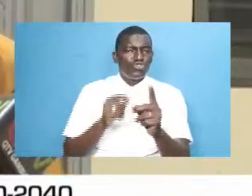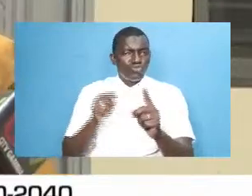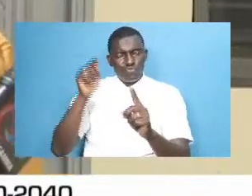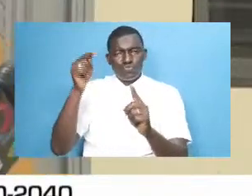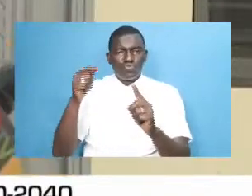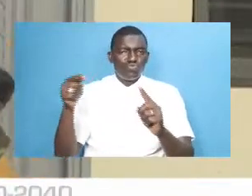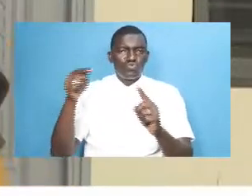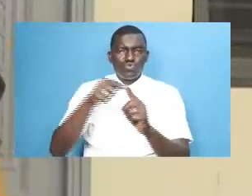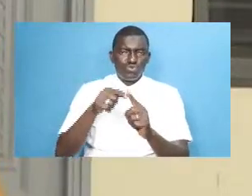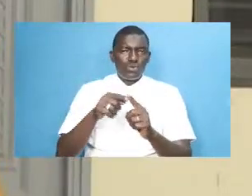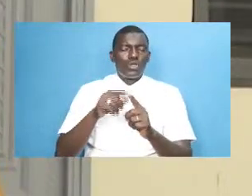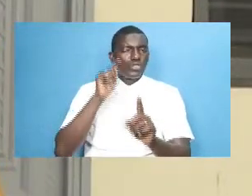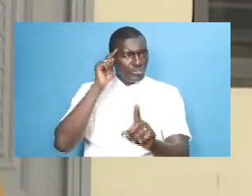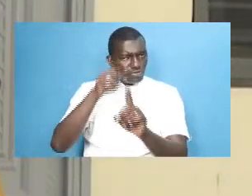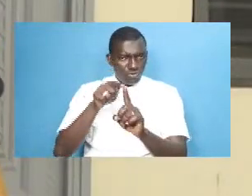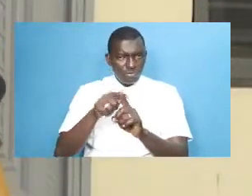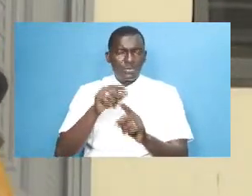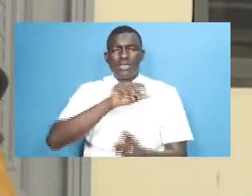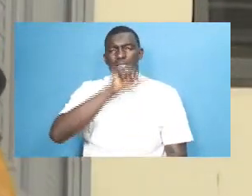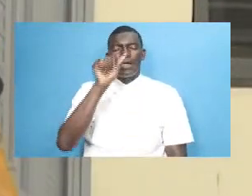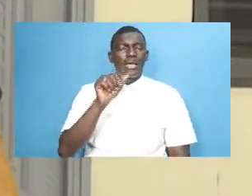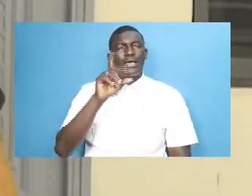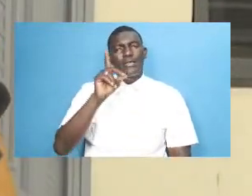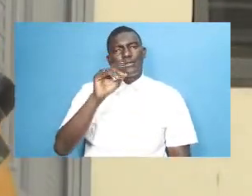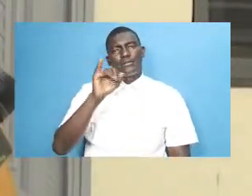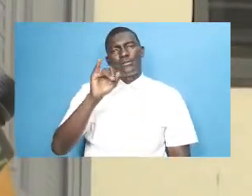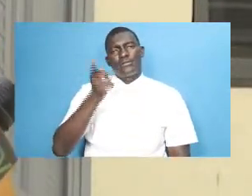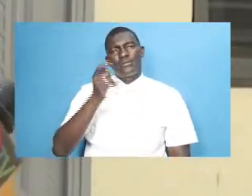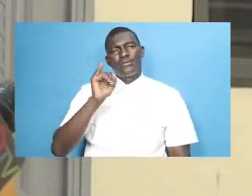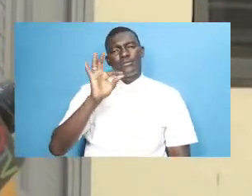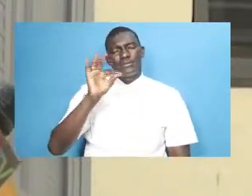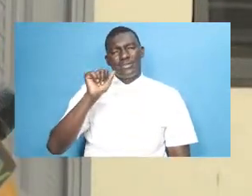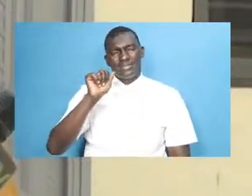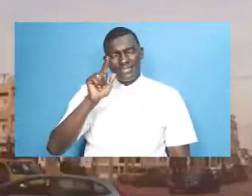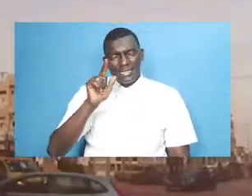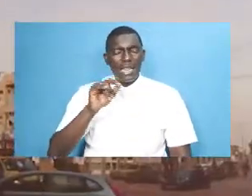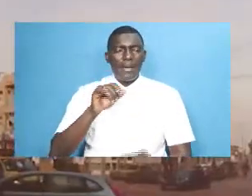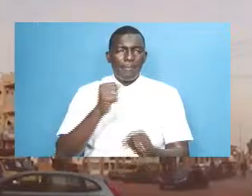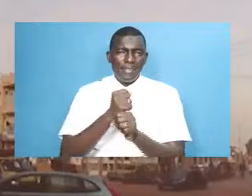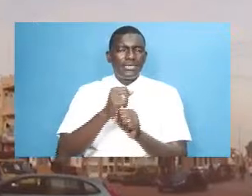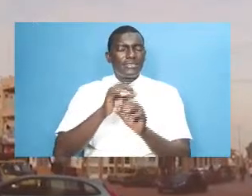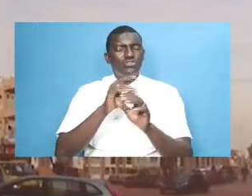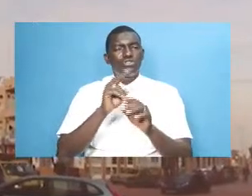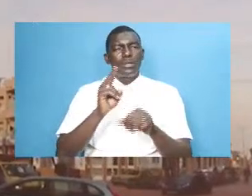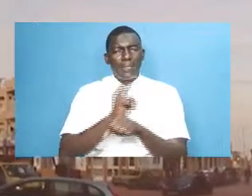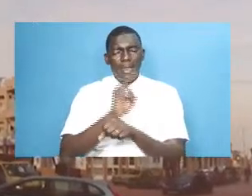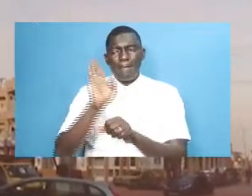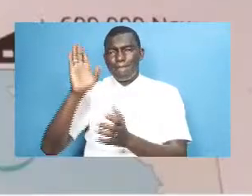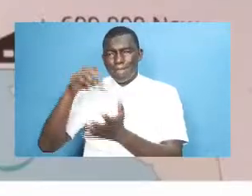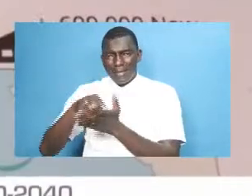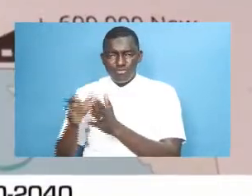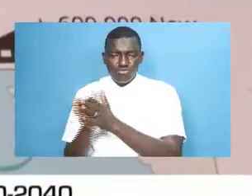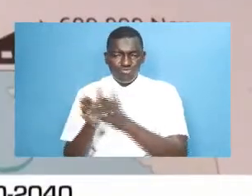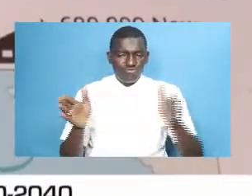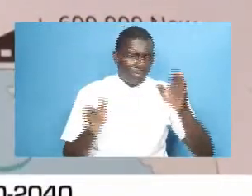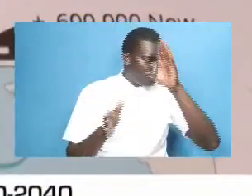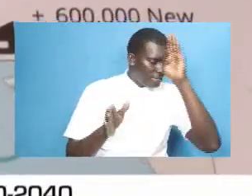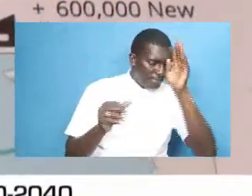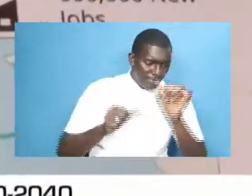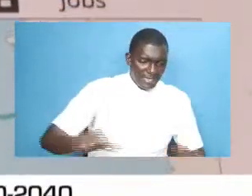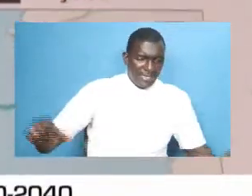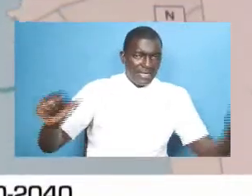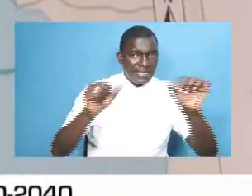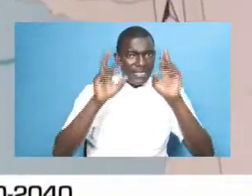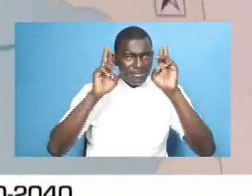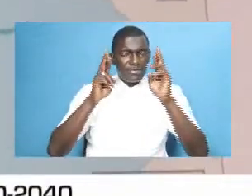goals of a comprehensive and digitalized urban plan for the Greater Banjul. The population of the Greater Banjul area is expected